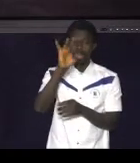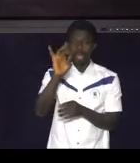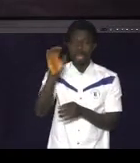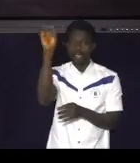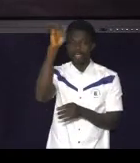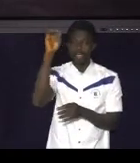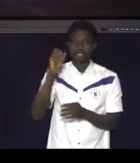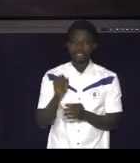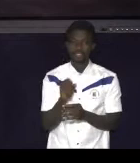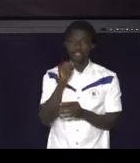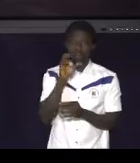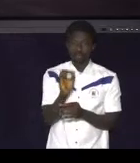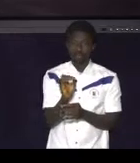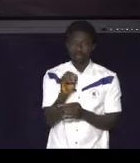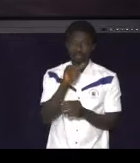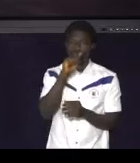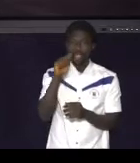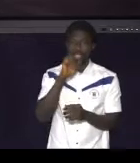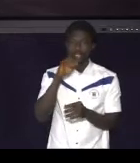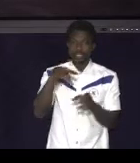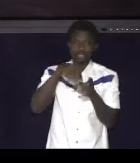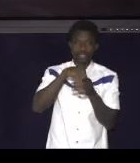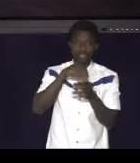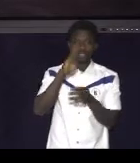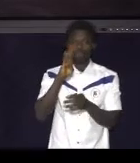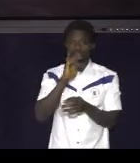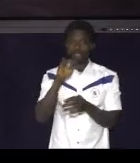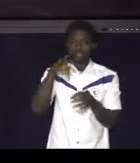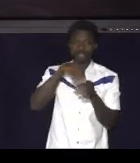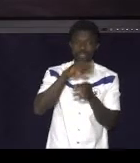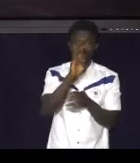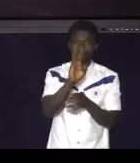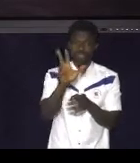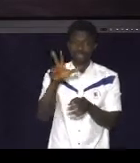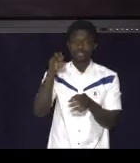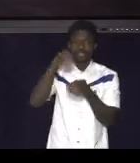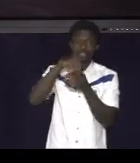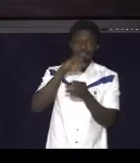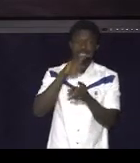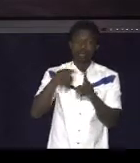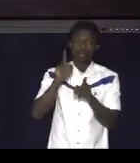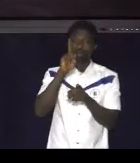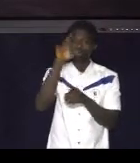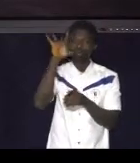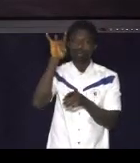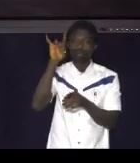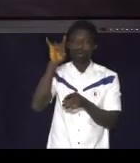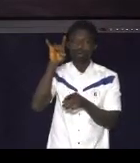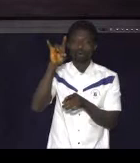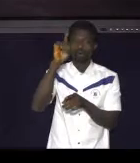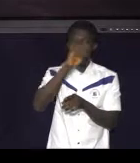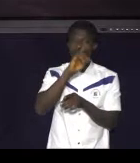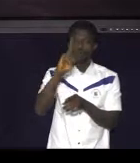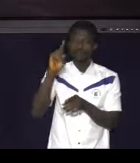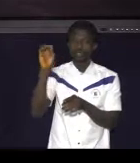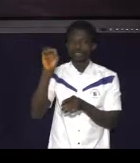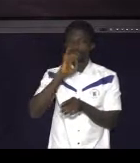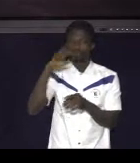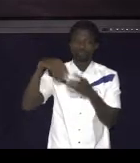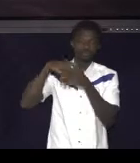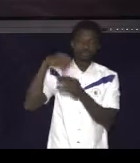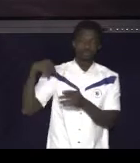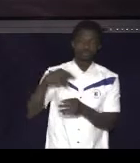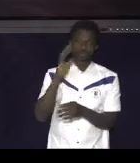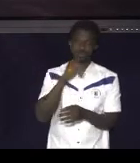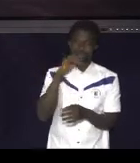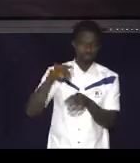180 degrees. So A is inside, B is inside, 63 is inside, but 110 is outside, so we will not